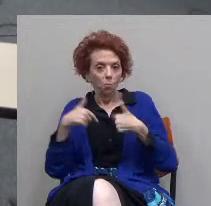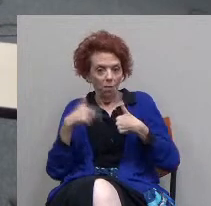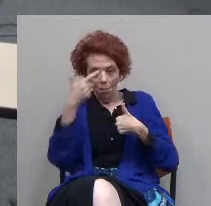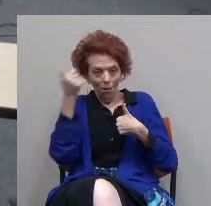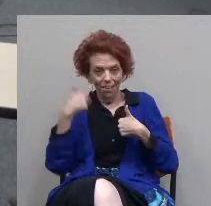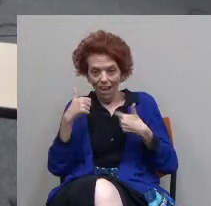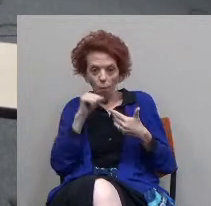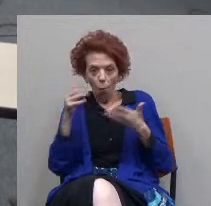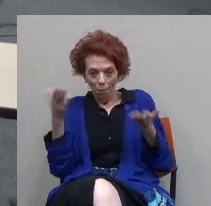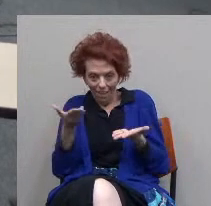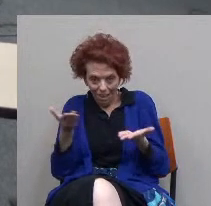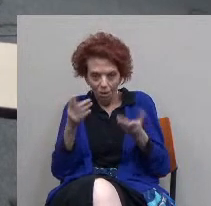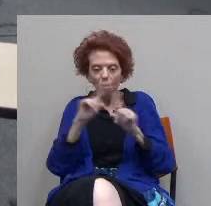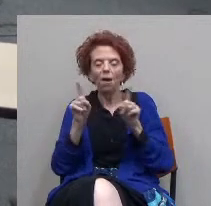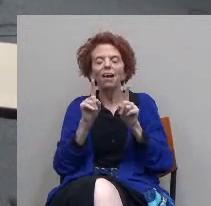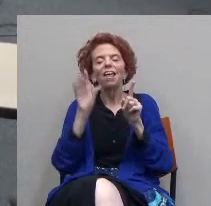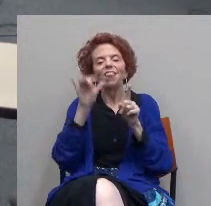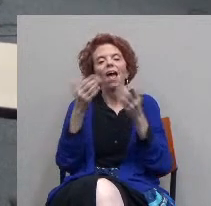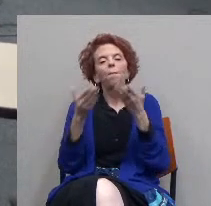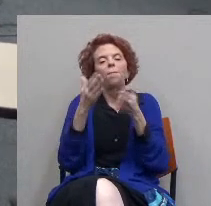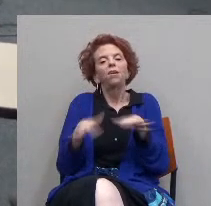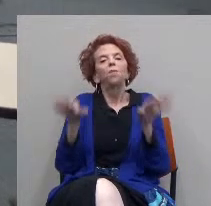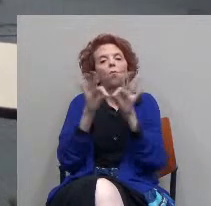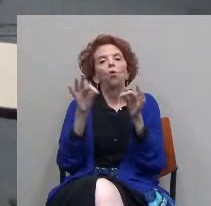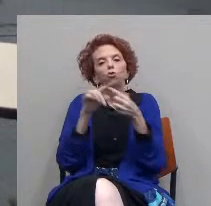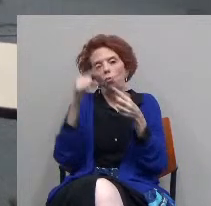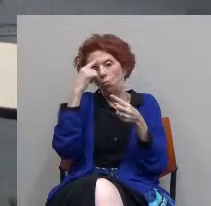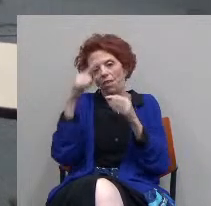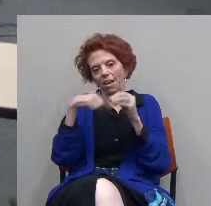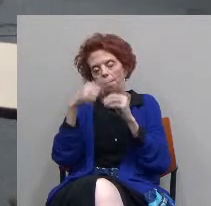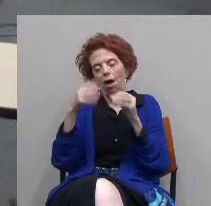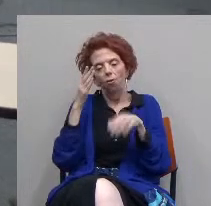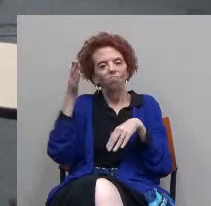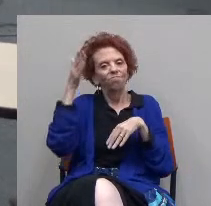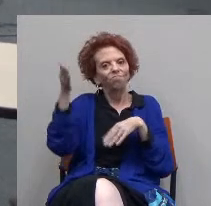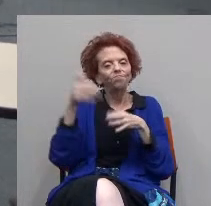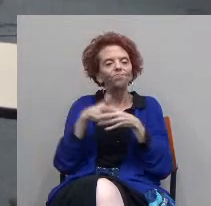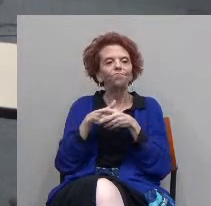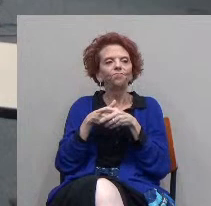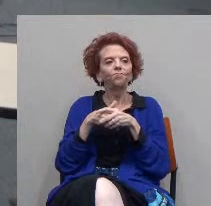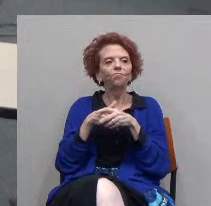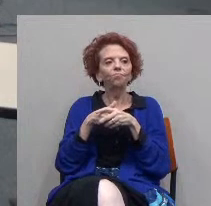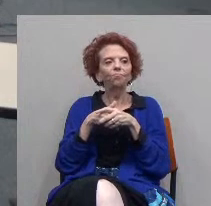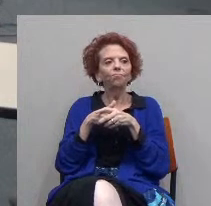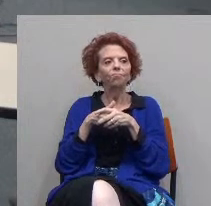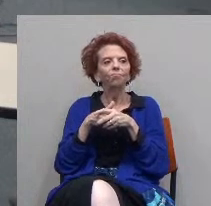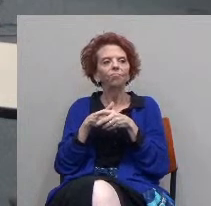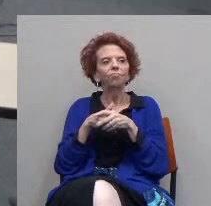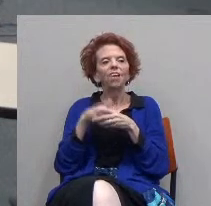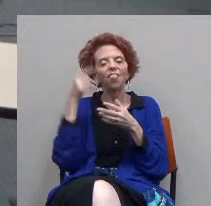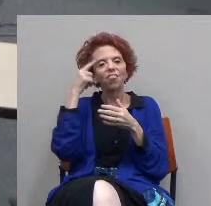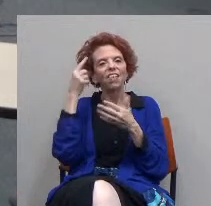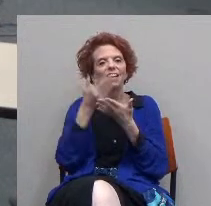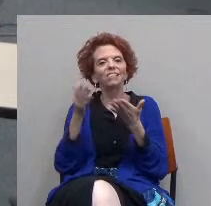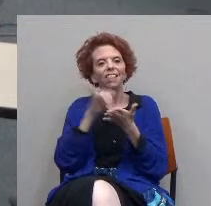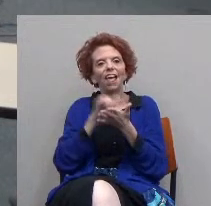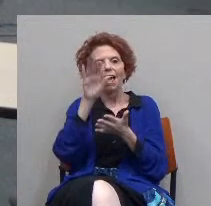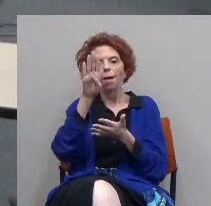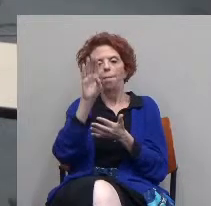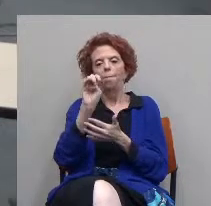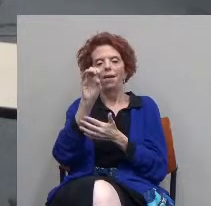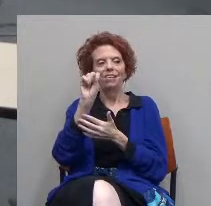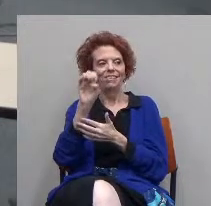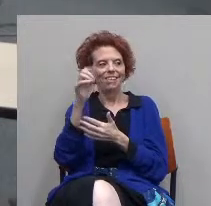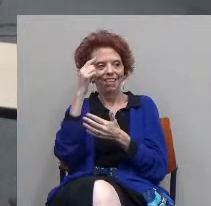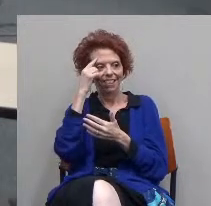gone, but that might be important to think about just in advancing things that BESE thinks